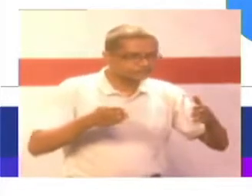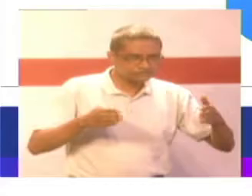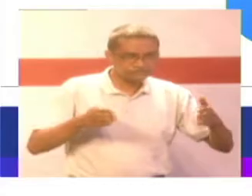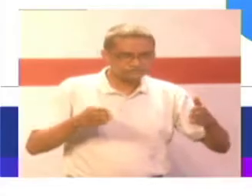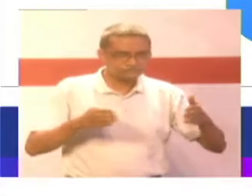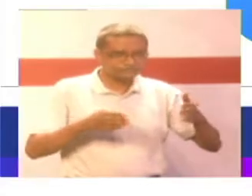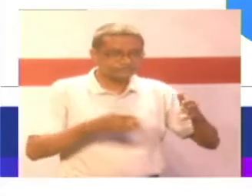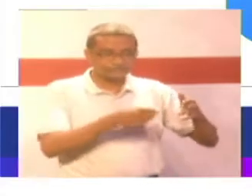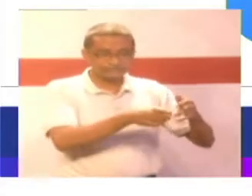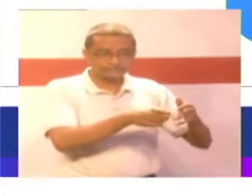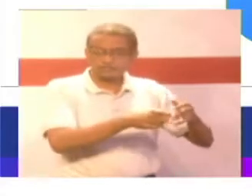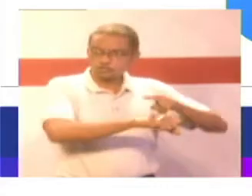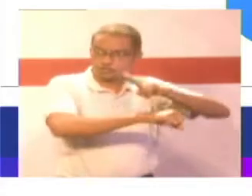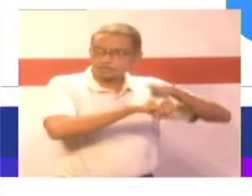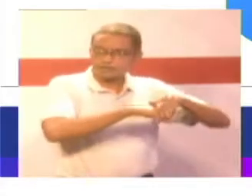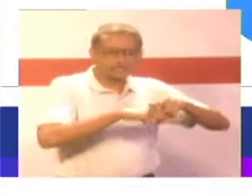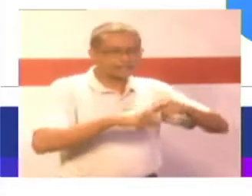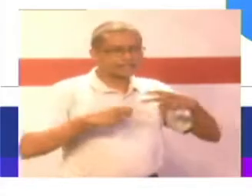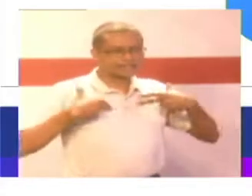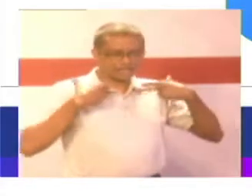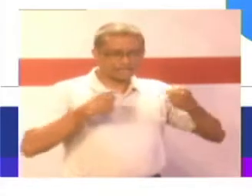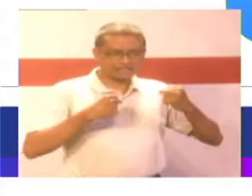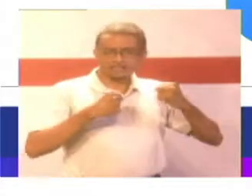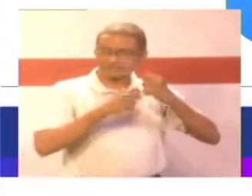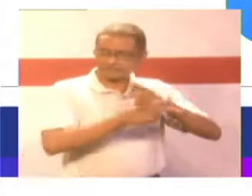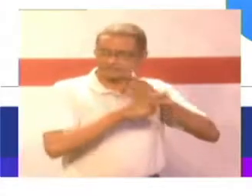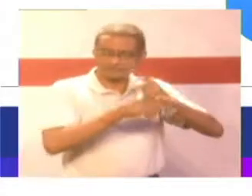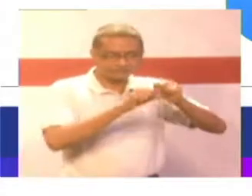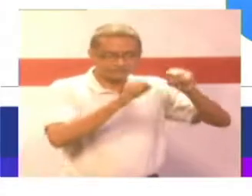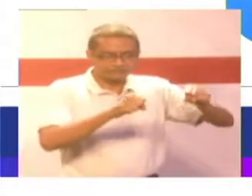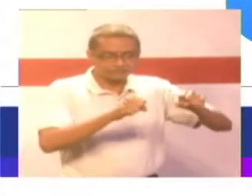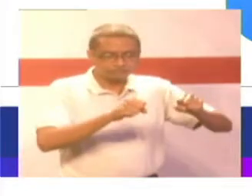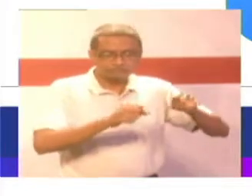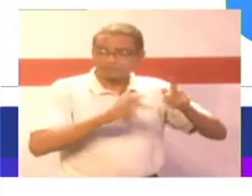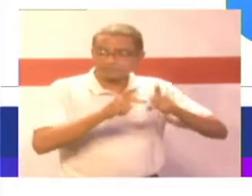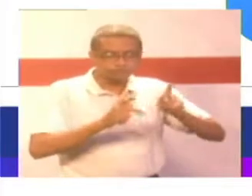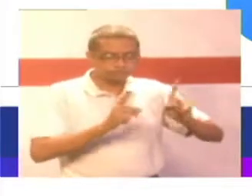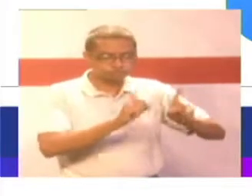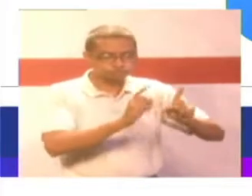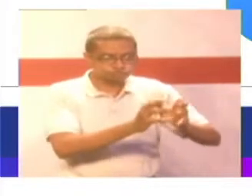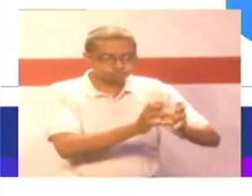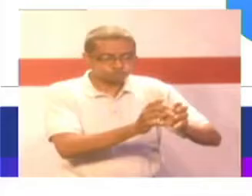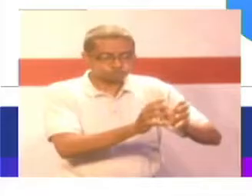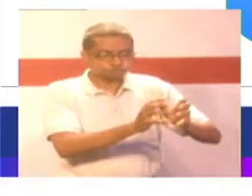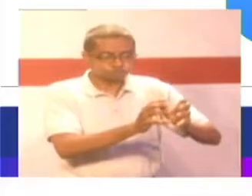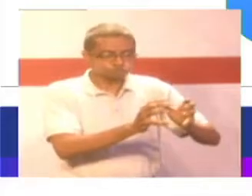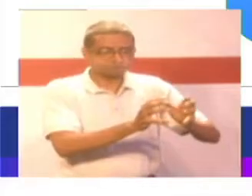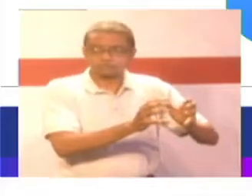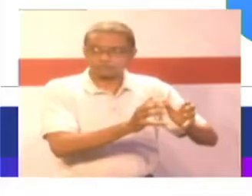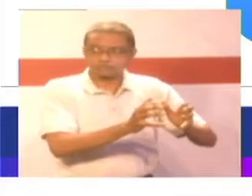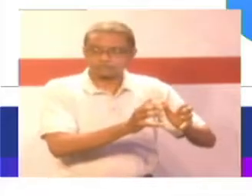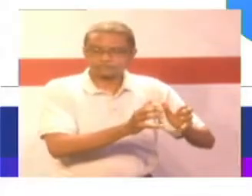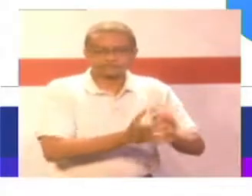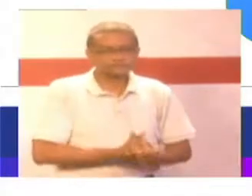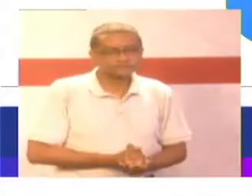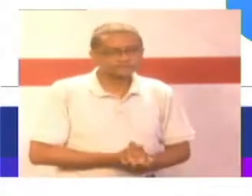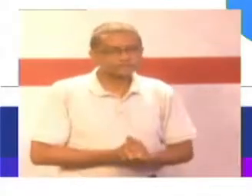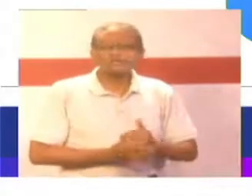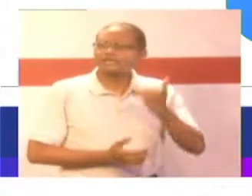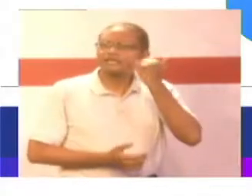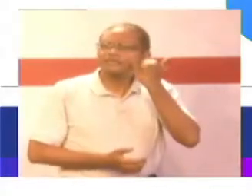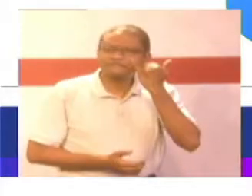that was the entire parallel healthcare system. But I wanted to find out if you have a situation where your ICU and your